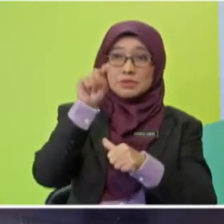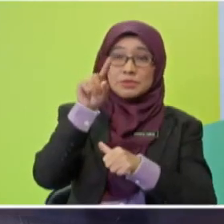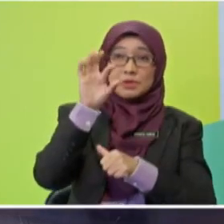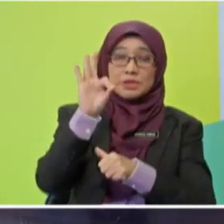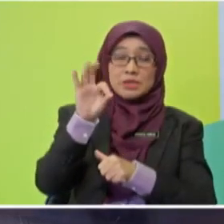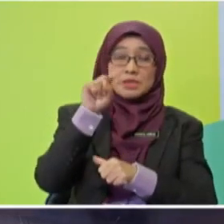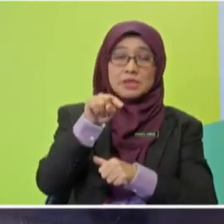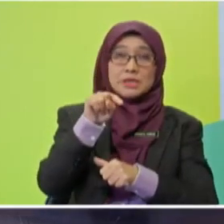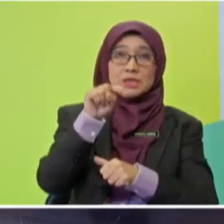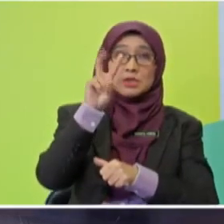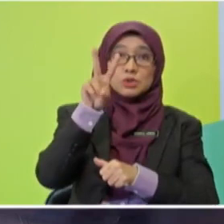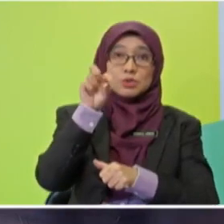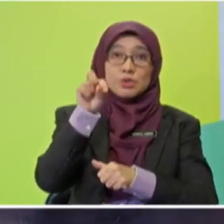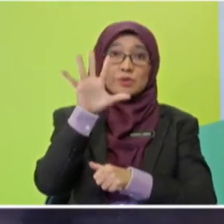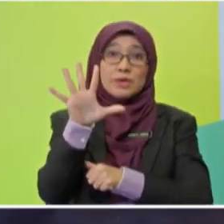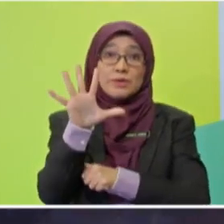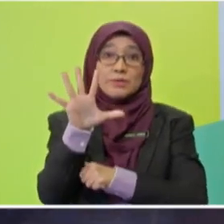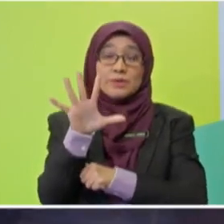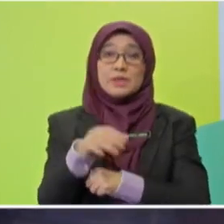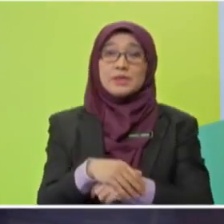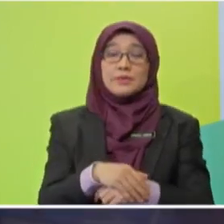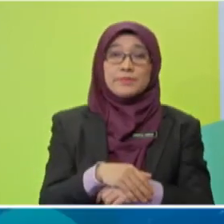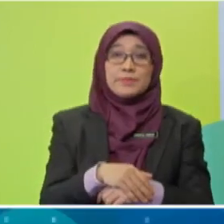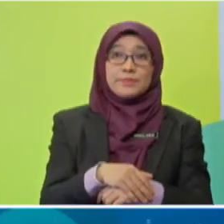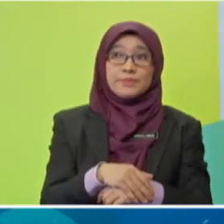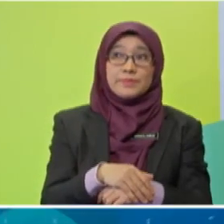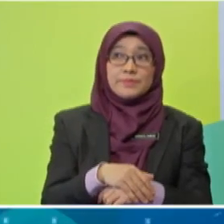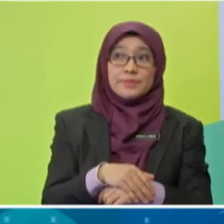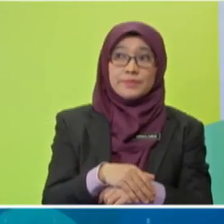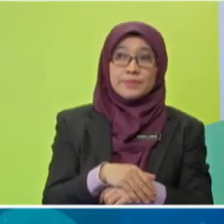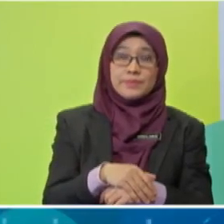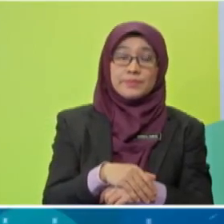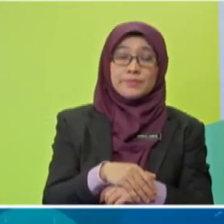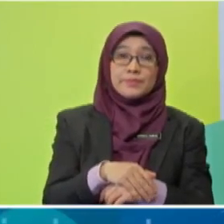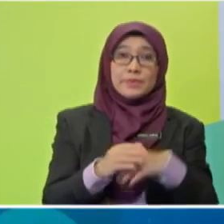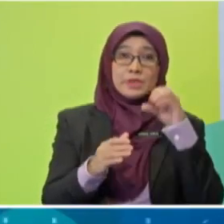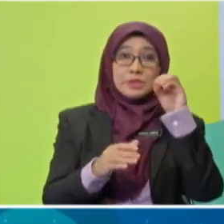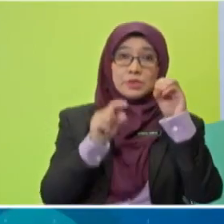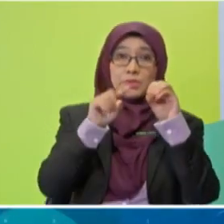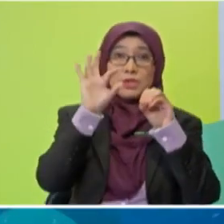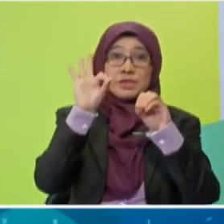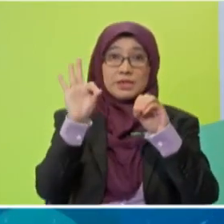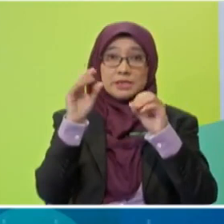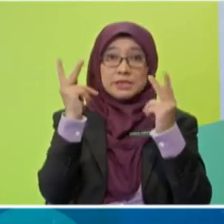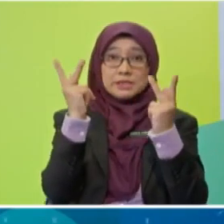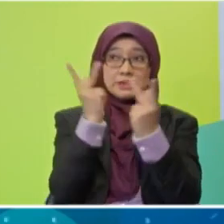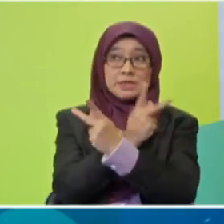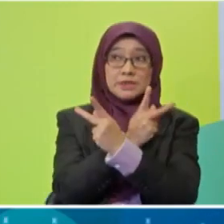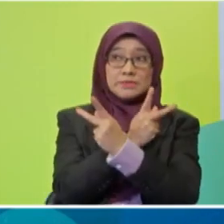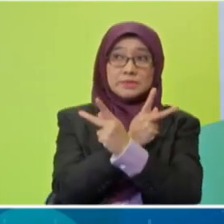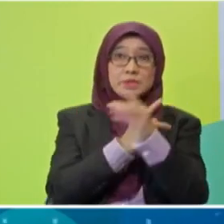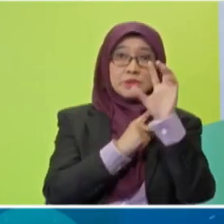times 2.5. Who can tell me the correct answer? 5, 4, 3, And Anif, please 2, check the answer.